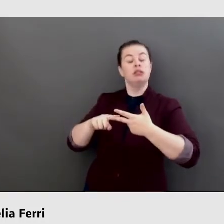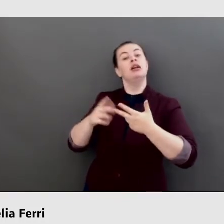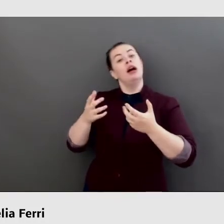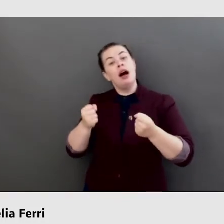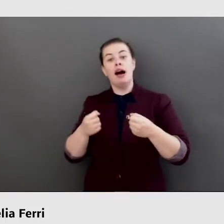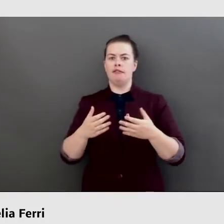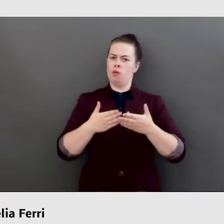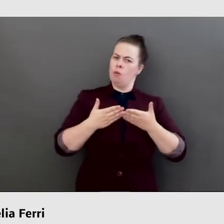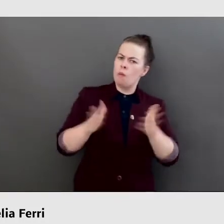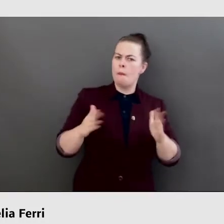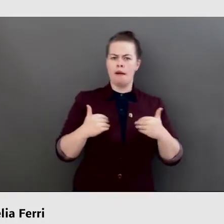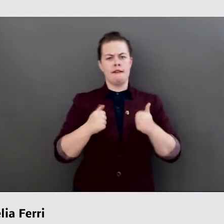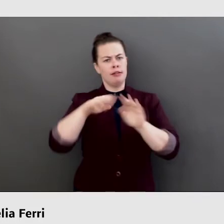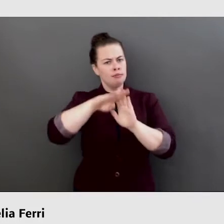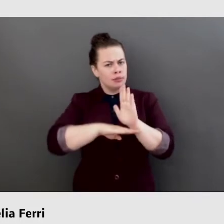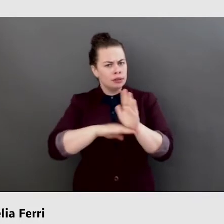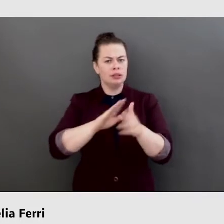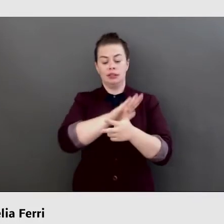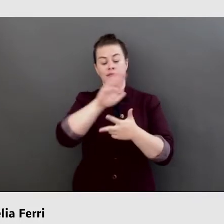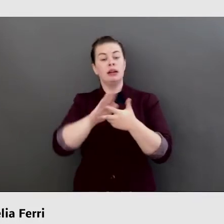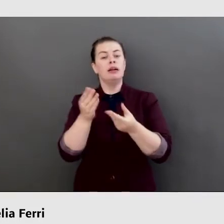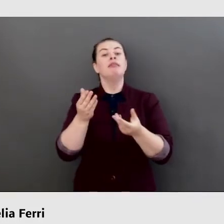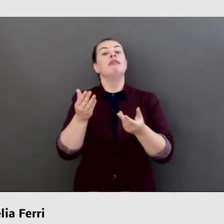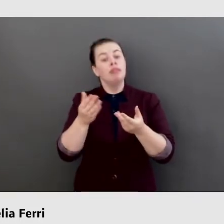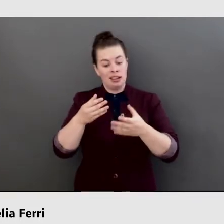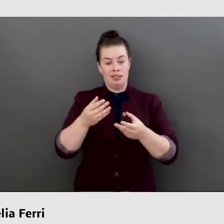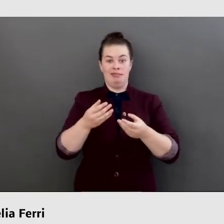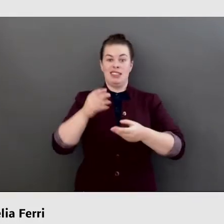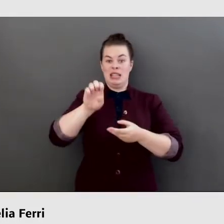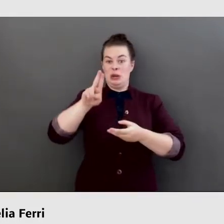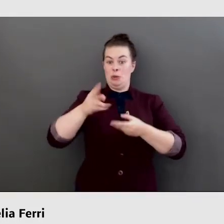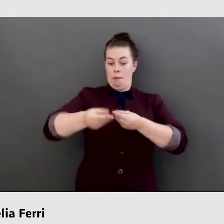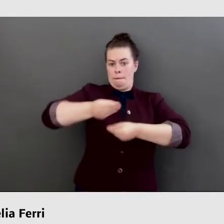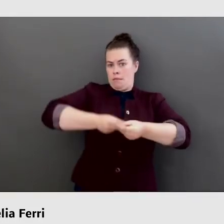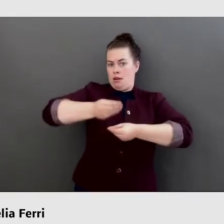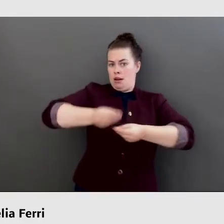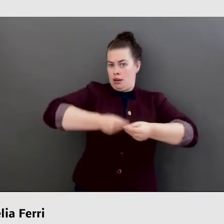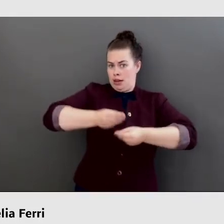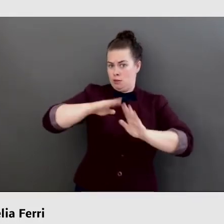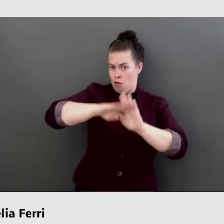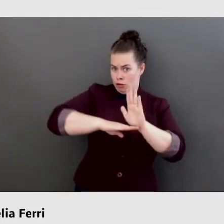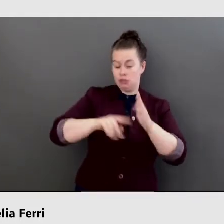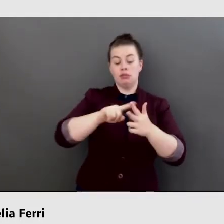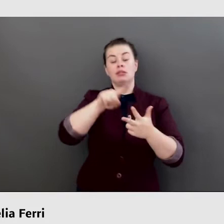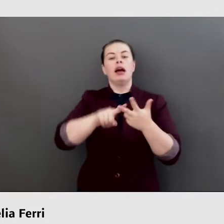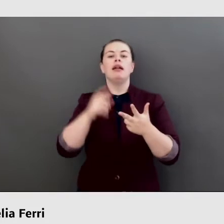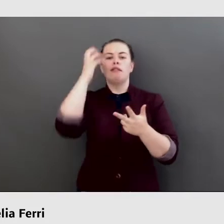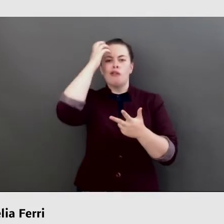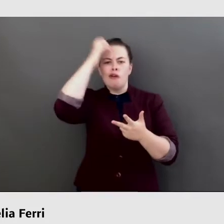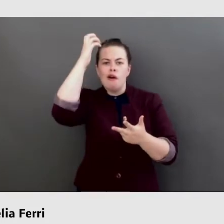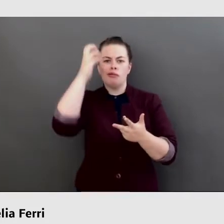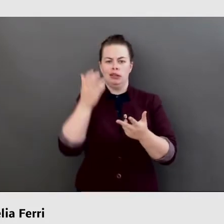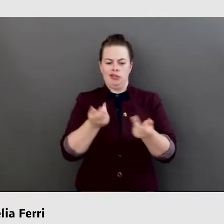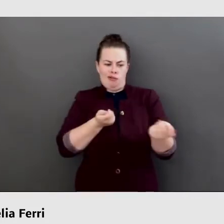policy, there is an internal market policy, and there is fiscal governance that impacts on the way in which member states